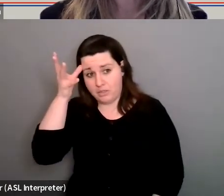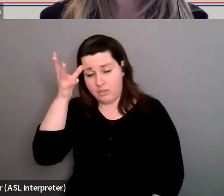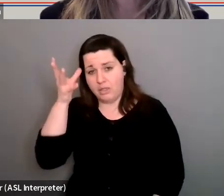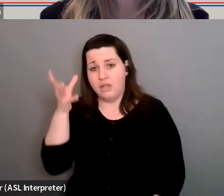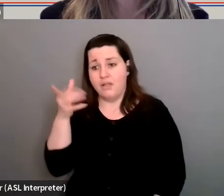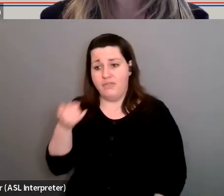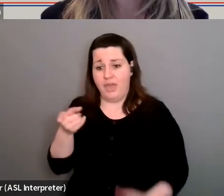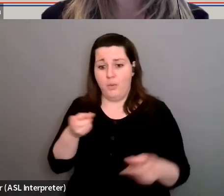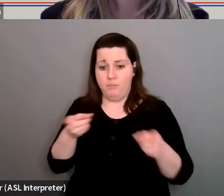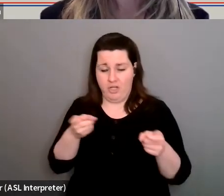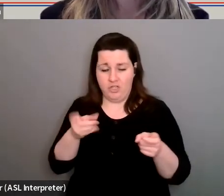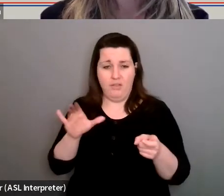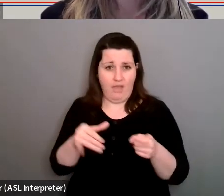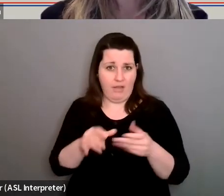the account previously,